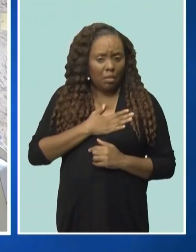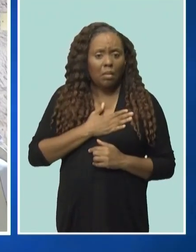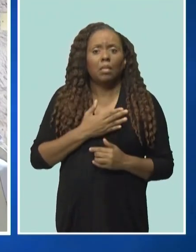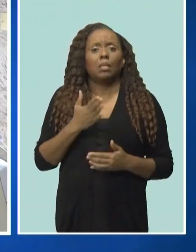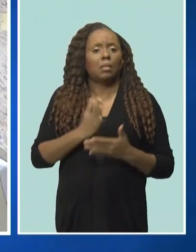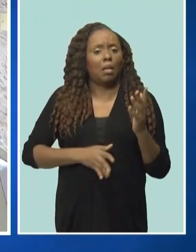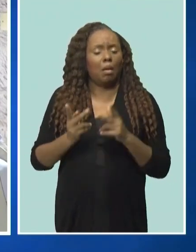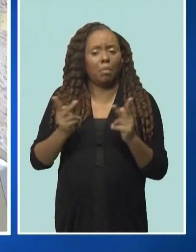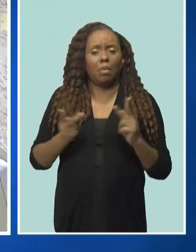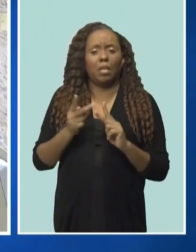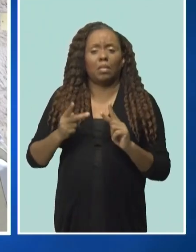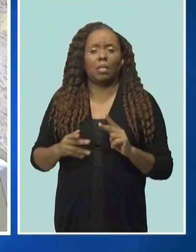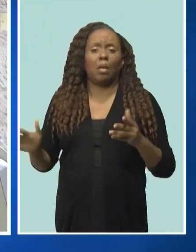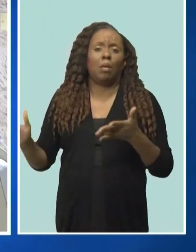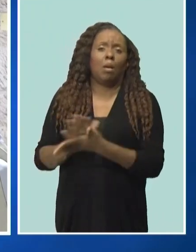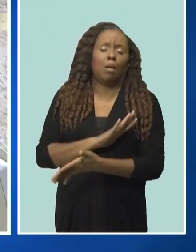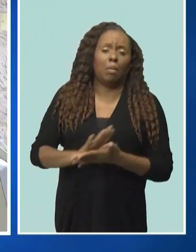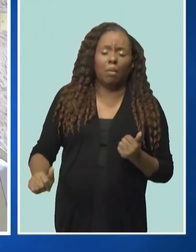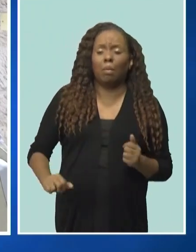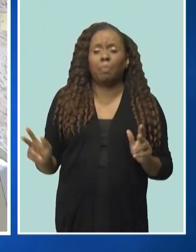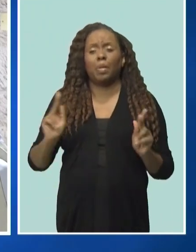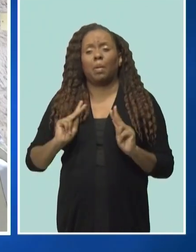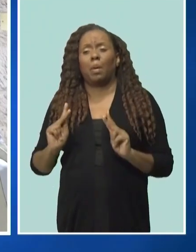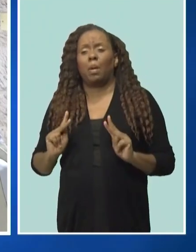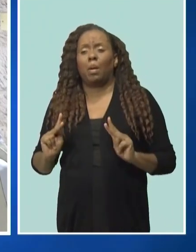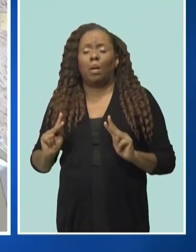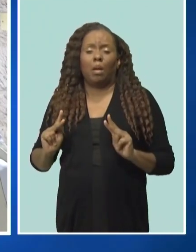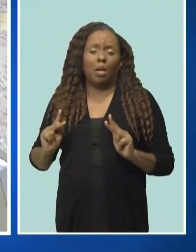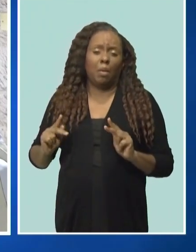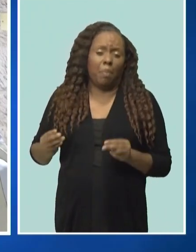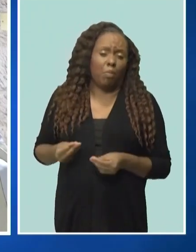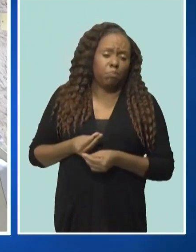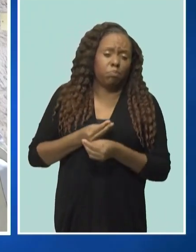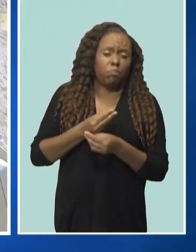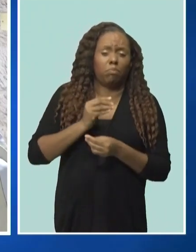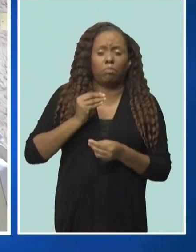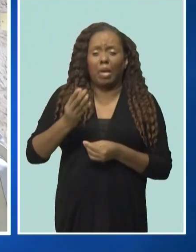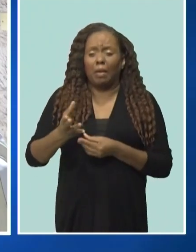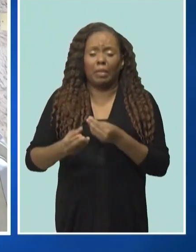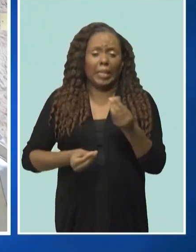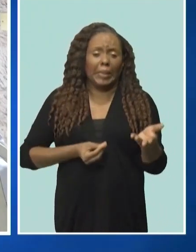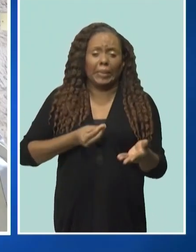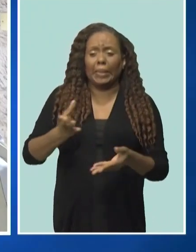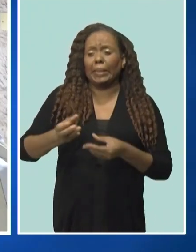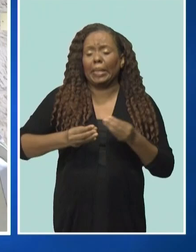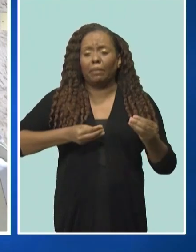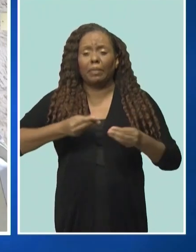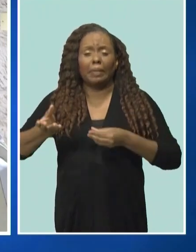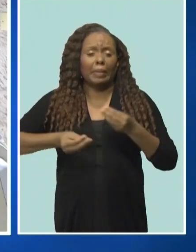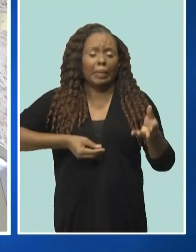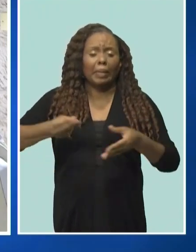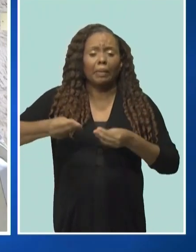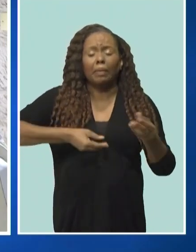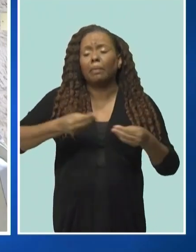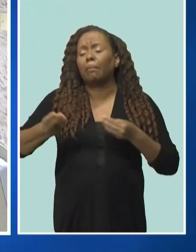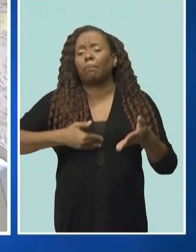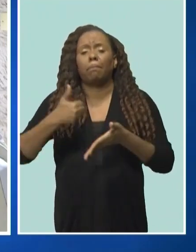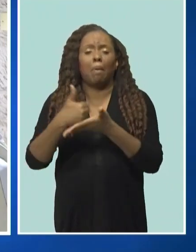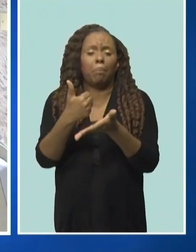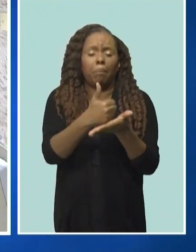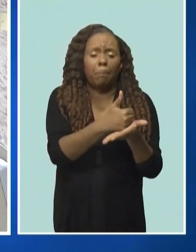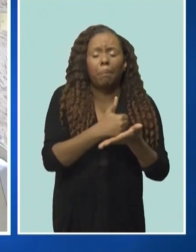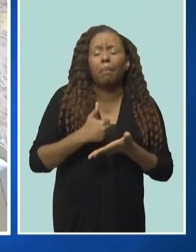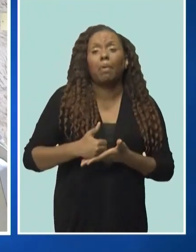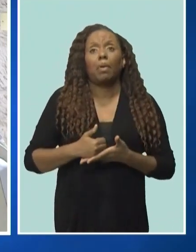damaged, the aid began to flow in almost immediately, and is still flowing in. We will